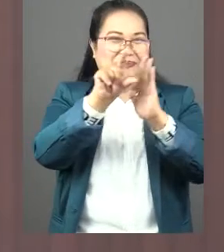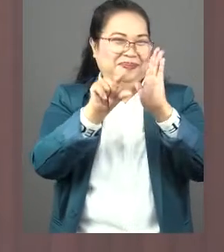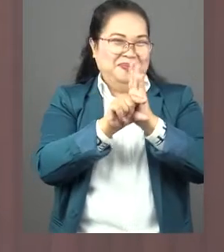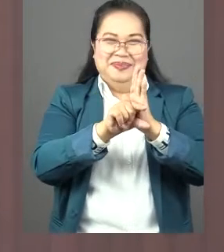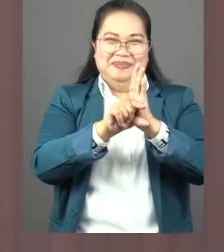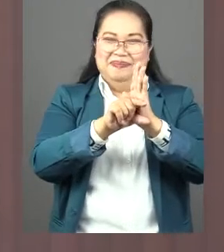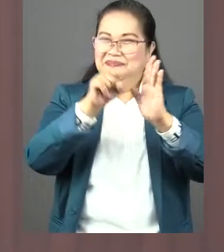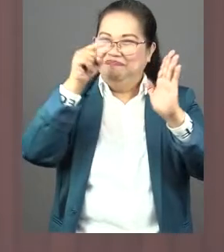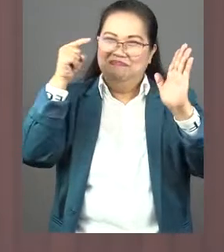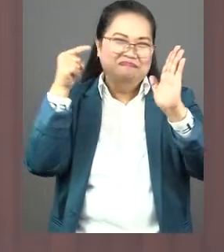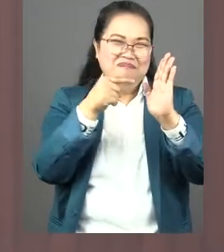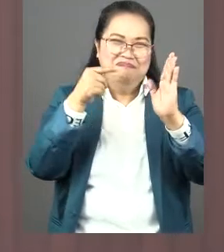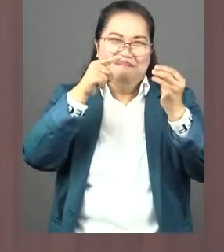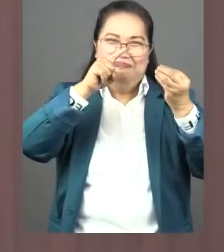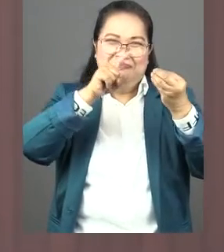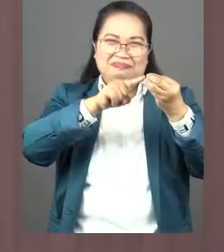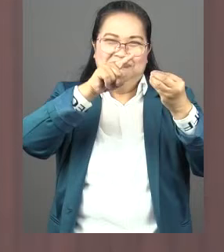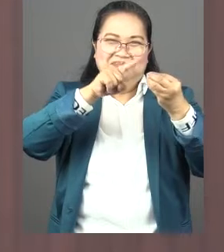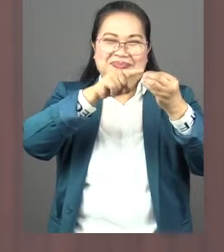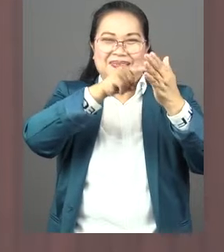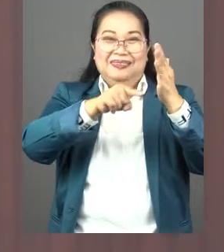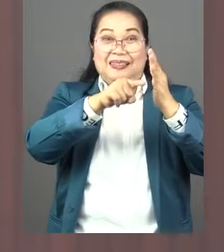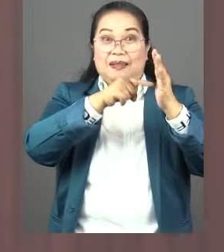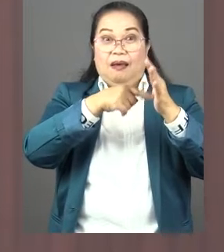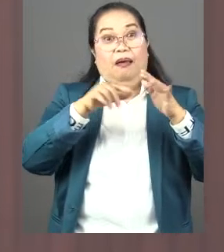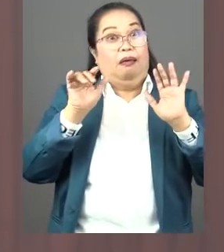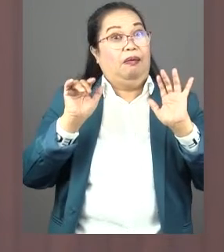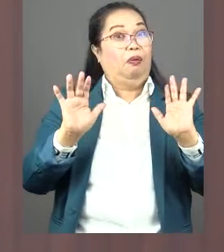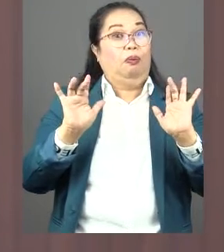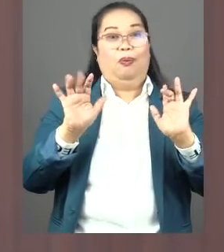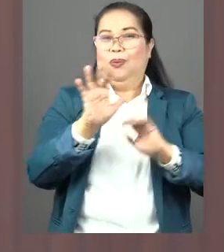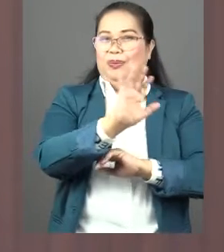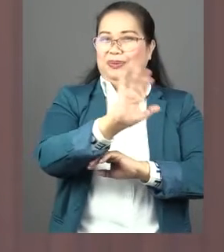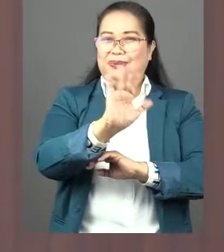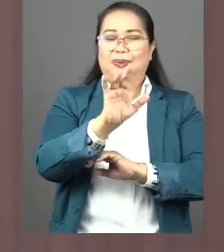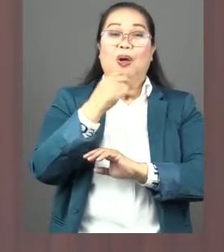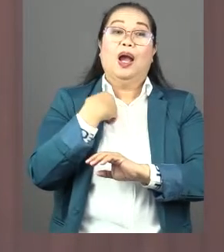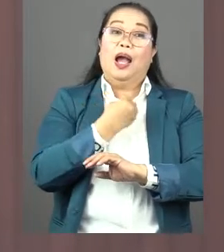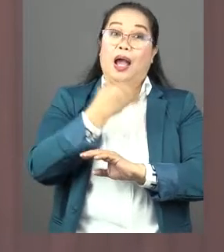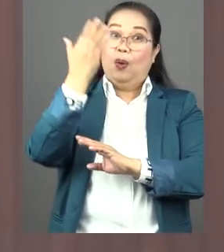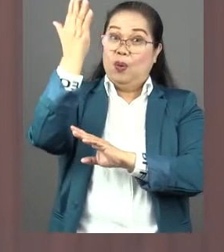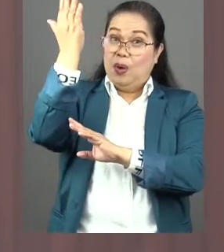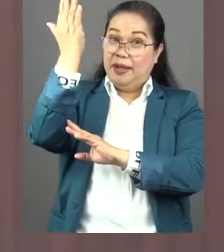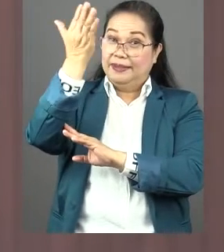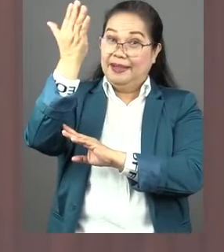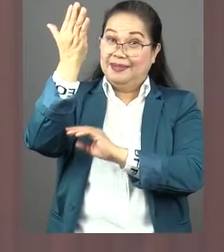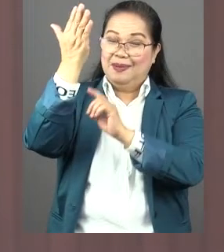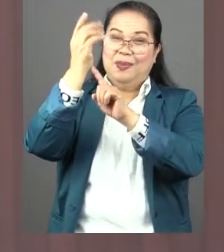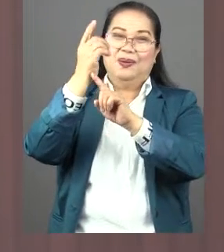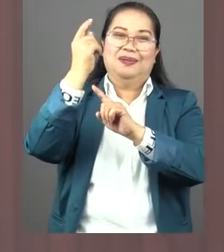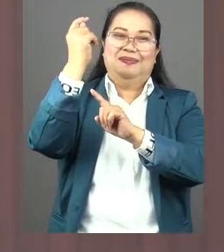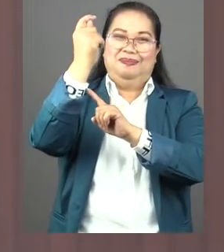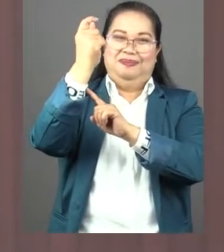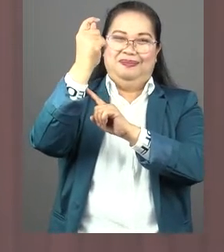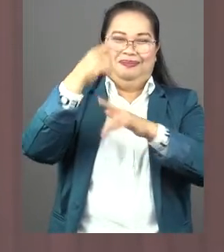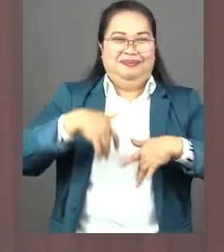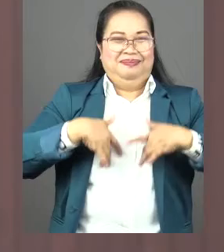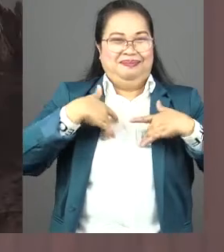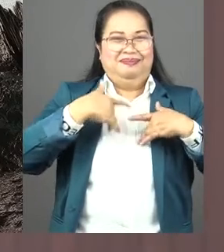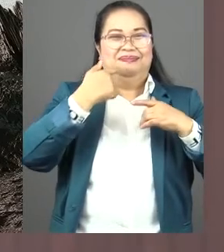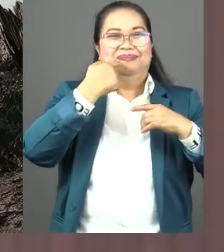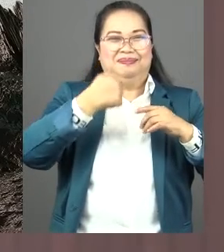legalistic, but let's not be also lax about this, because our testimony is at stake. Positively